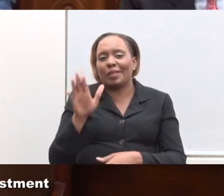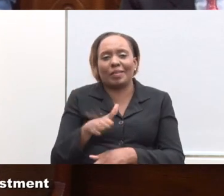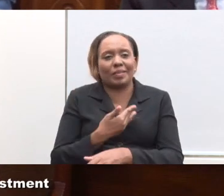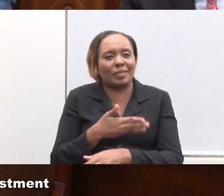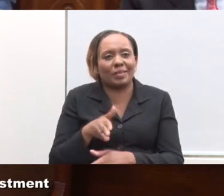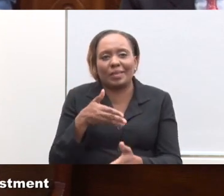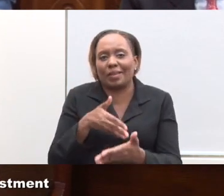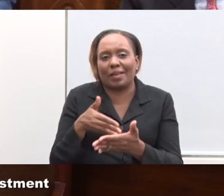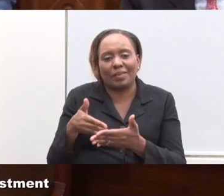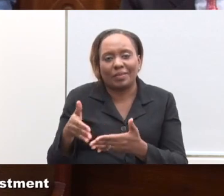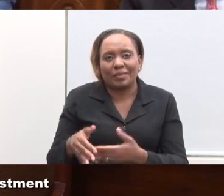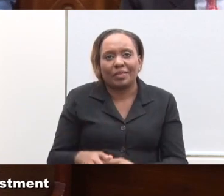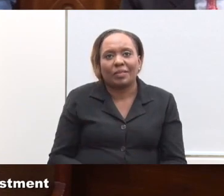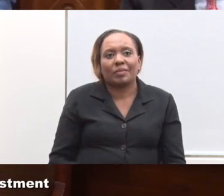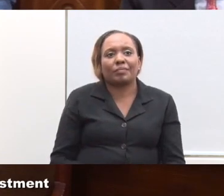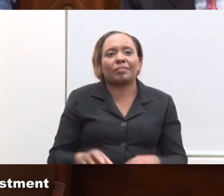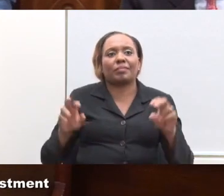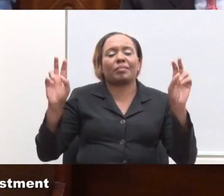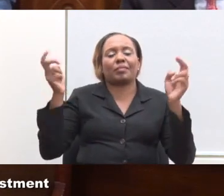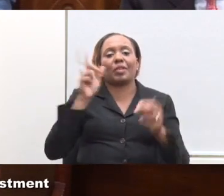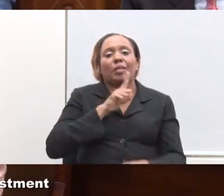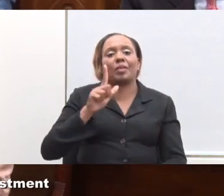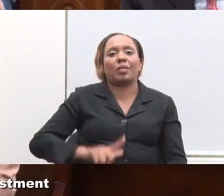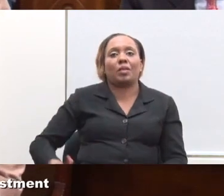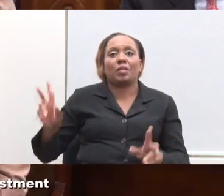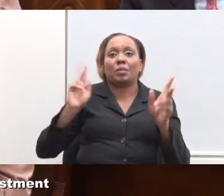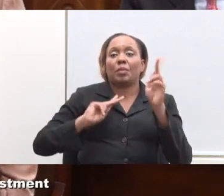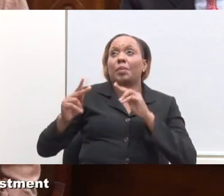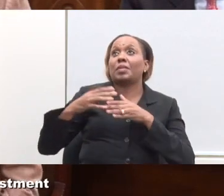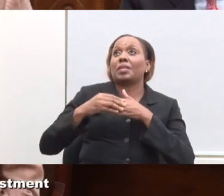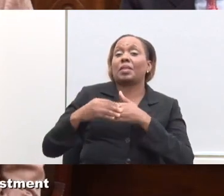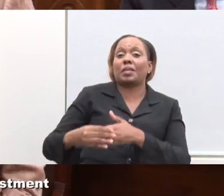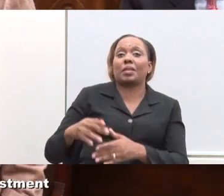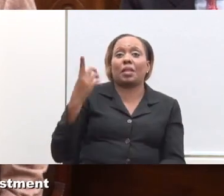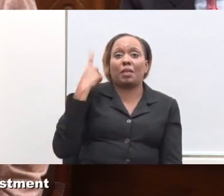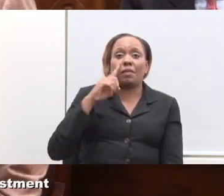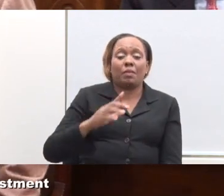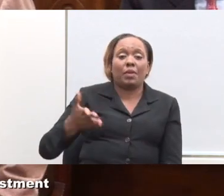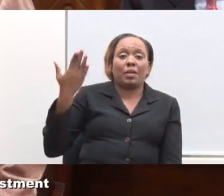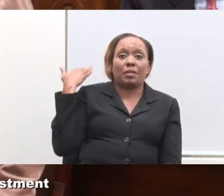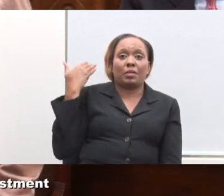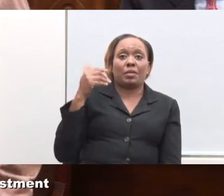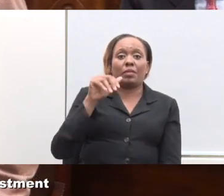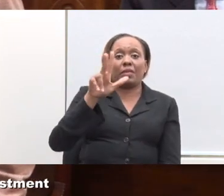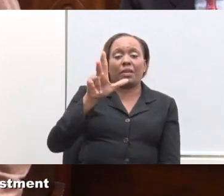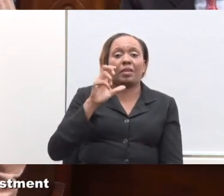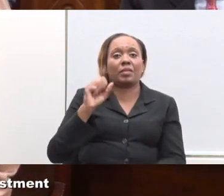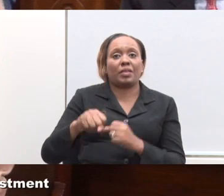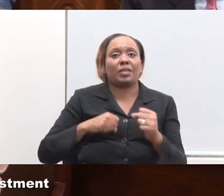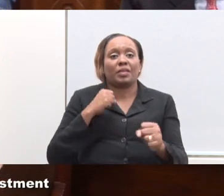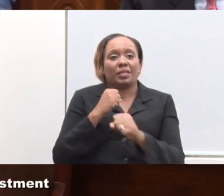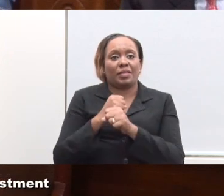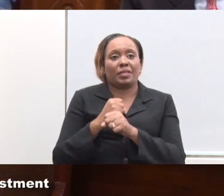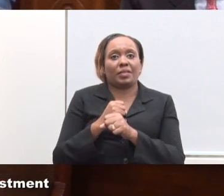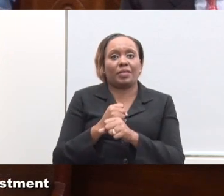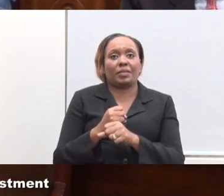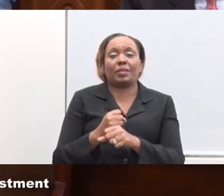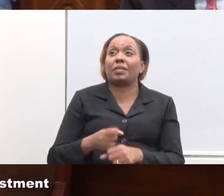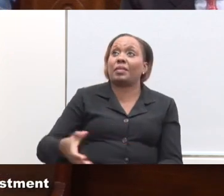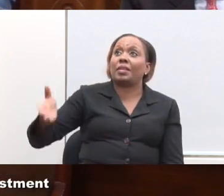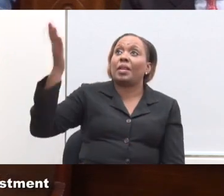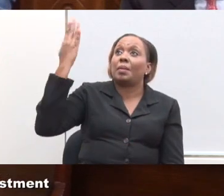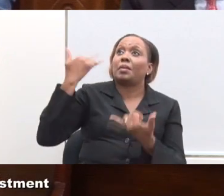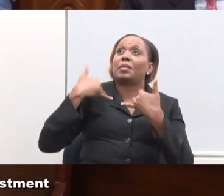all. The Lord has been our people's guide for past 300 years. With